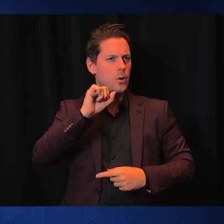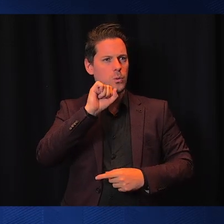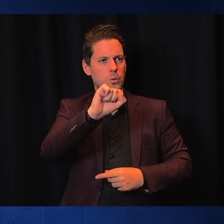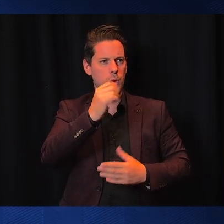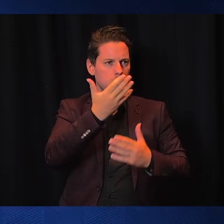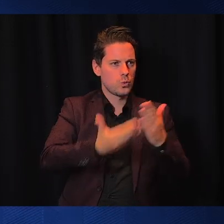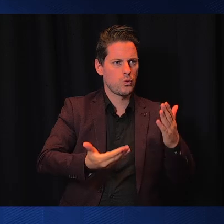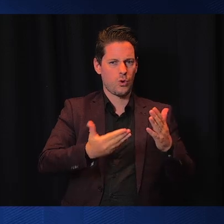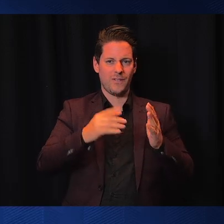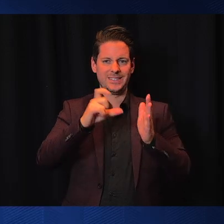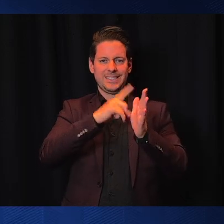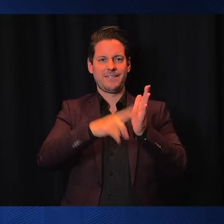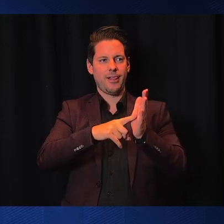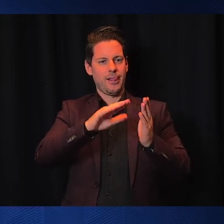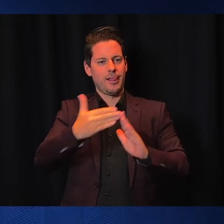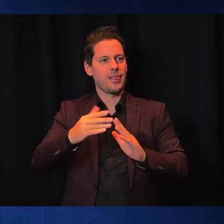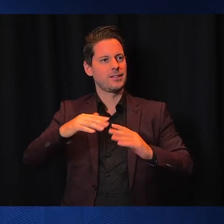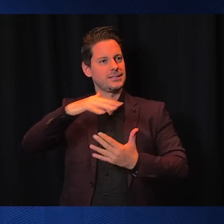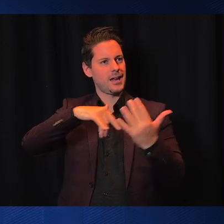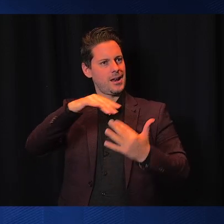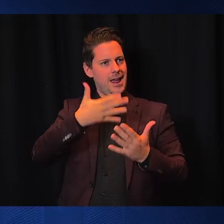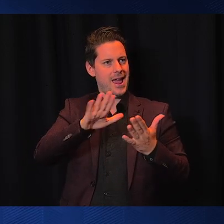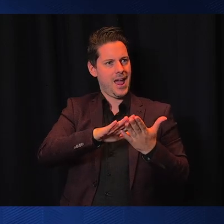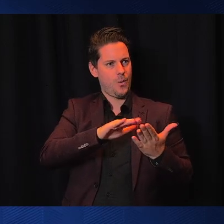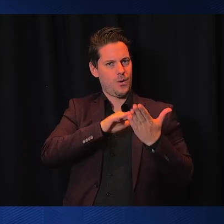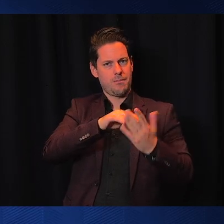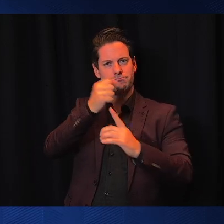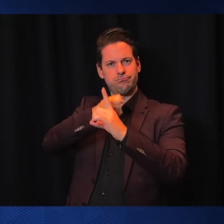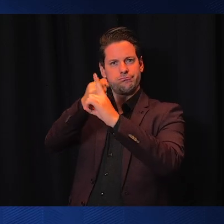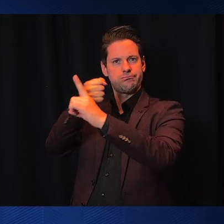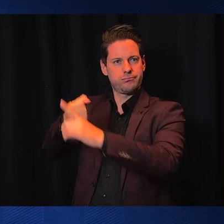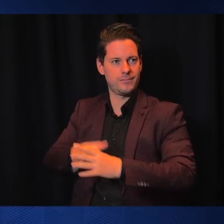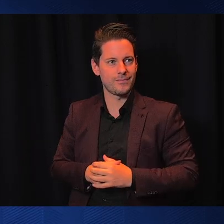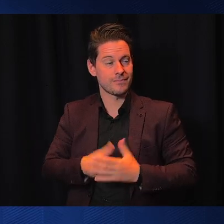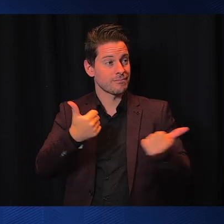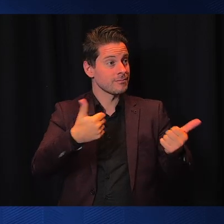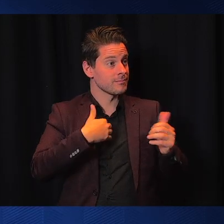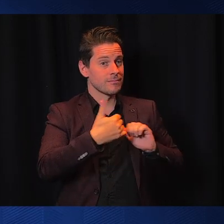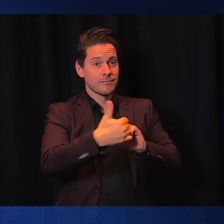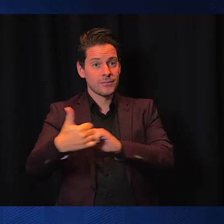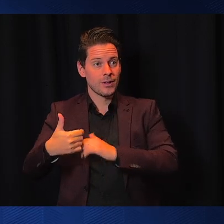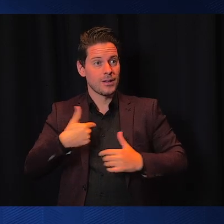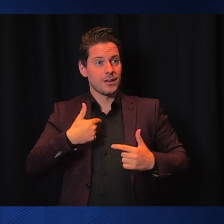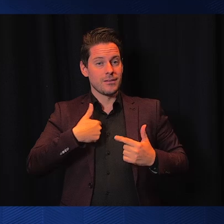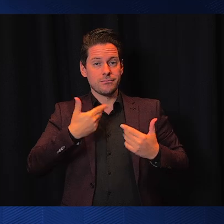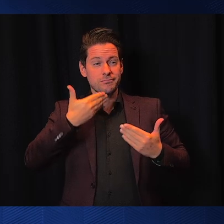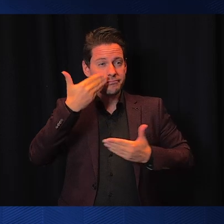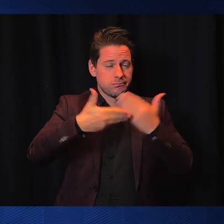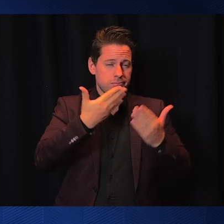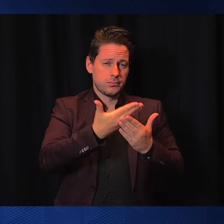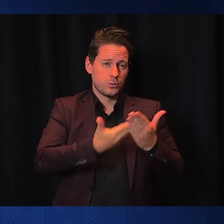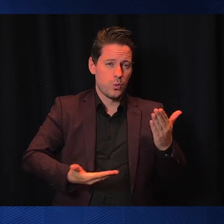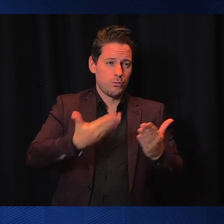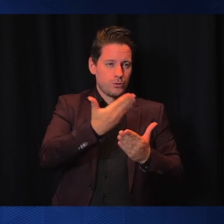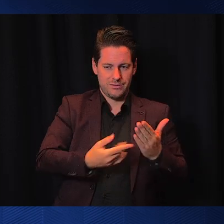society works at that level of advocacy. Thank you, Kate. Colleagues, I will not present you with compelling stories. We have